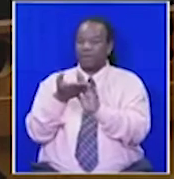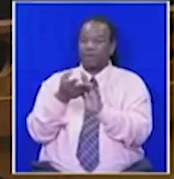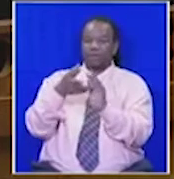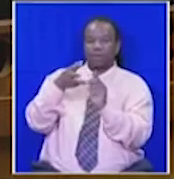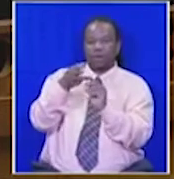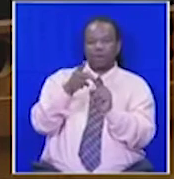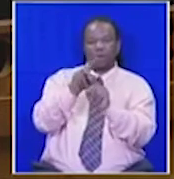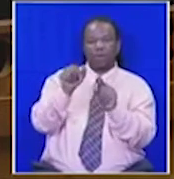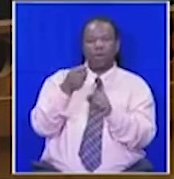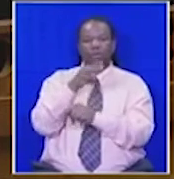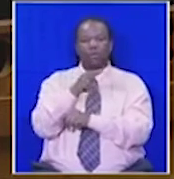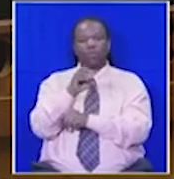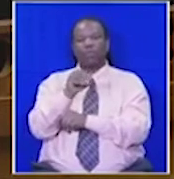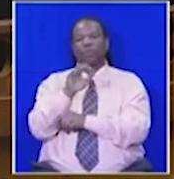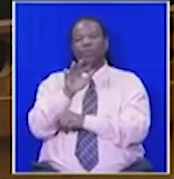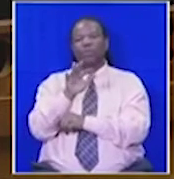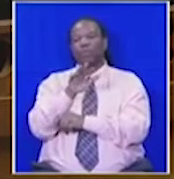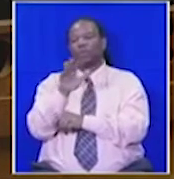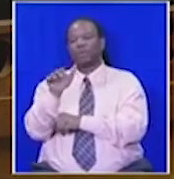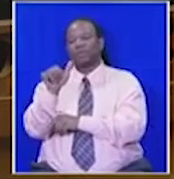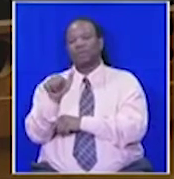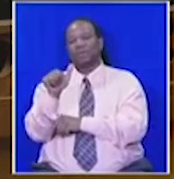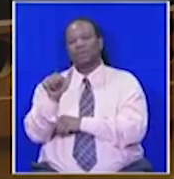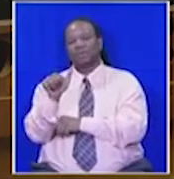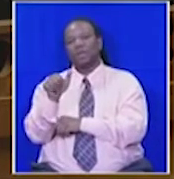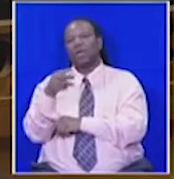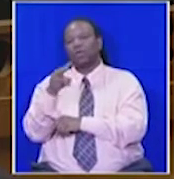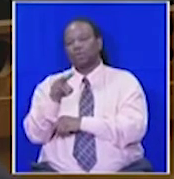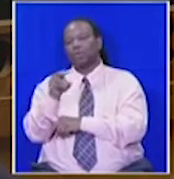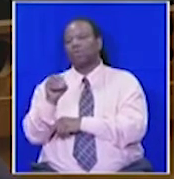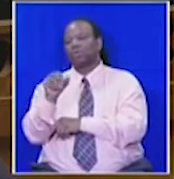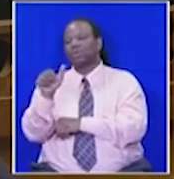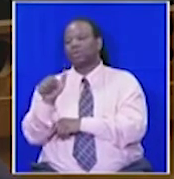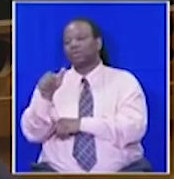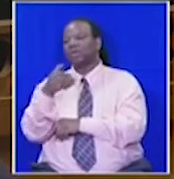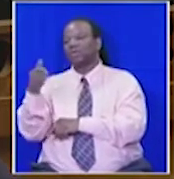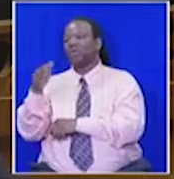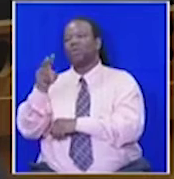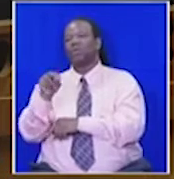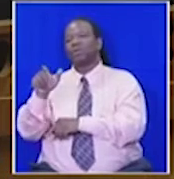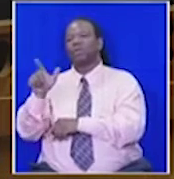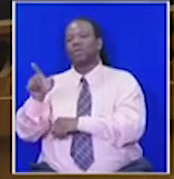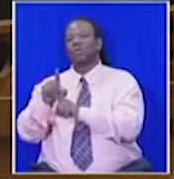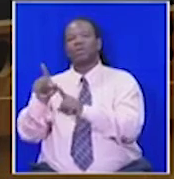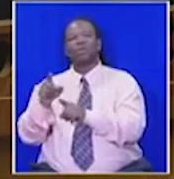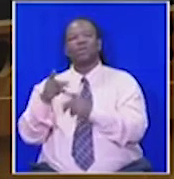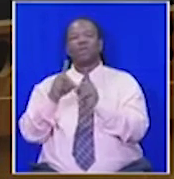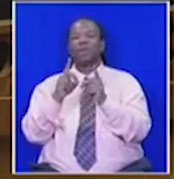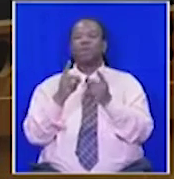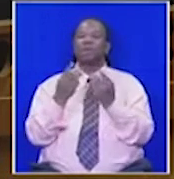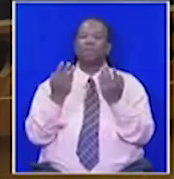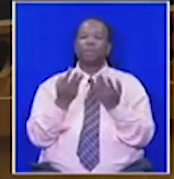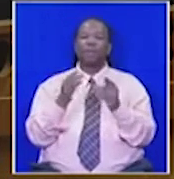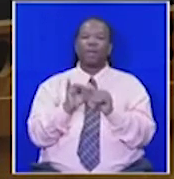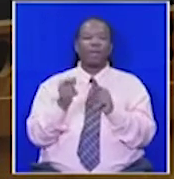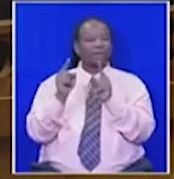between 2015-16 and 2016-17 in the Department of Public Works, the Prestige Program,